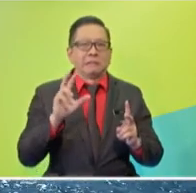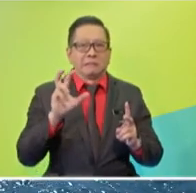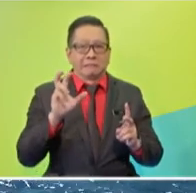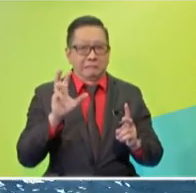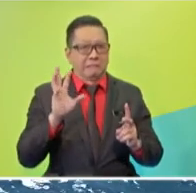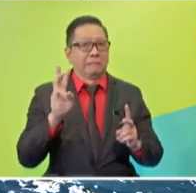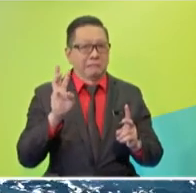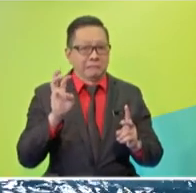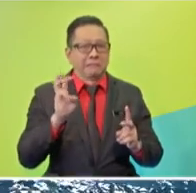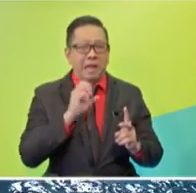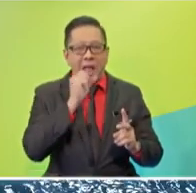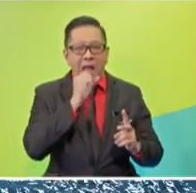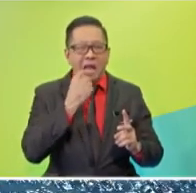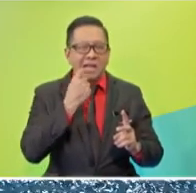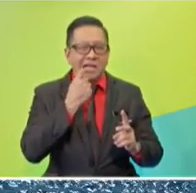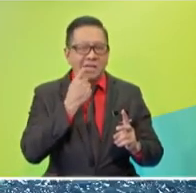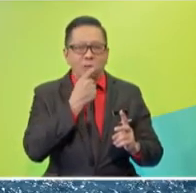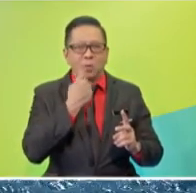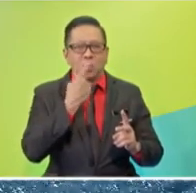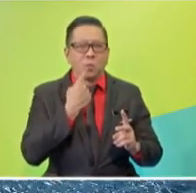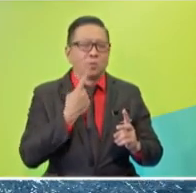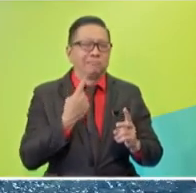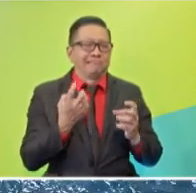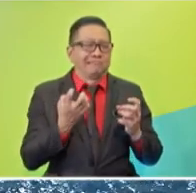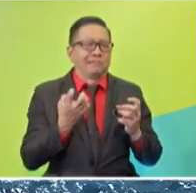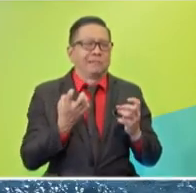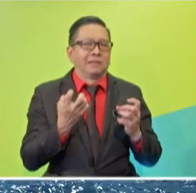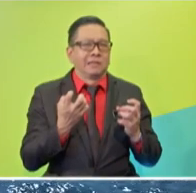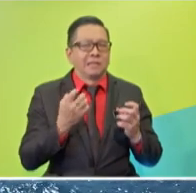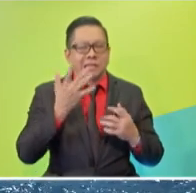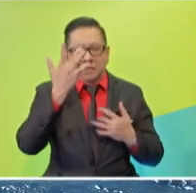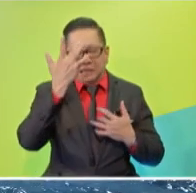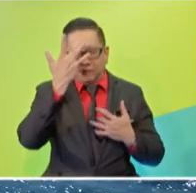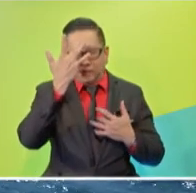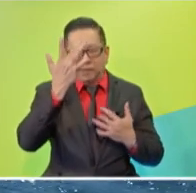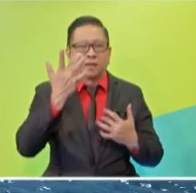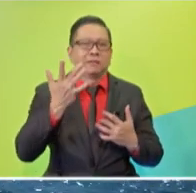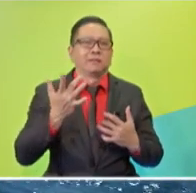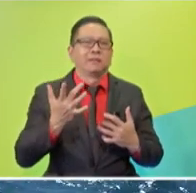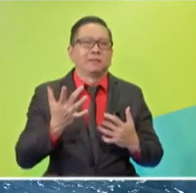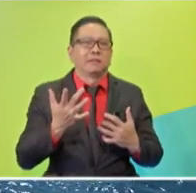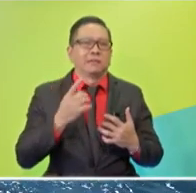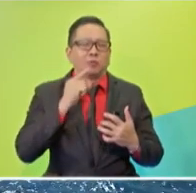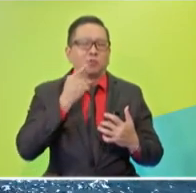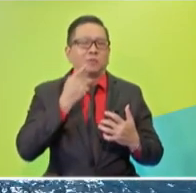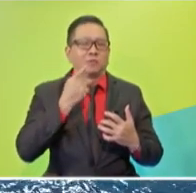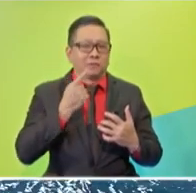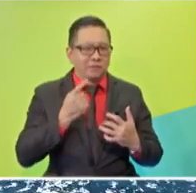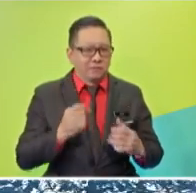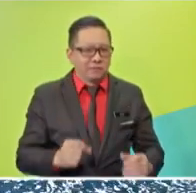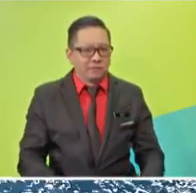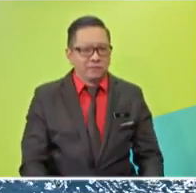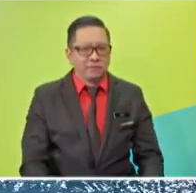of freezing ice cream, your mouth freezes and you get a terrible headache. Ouch, it